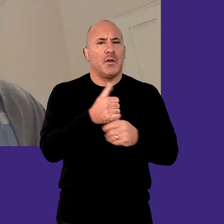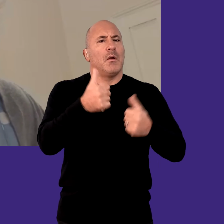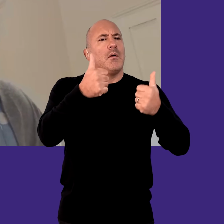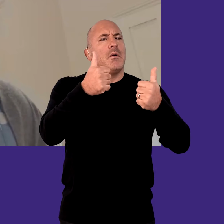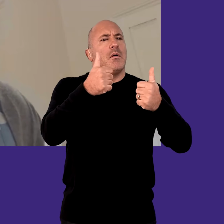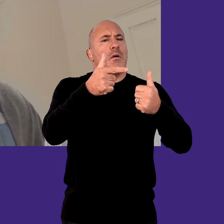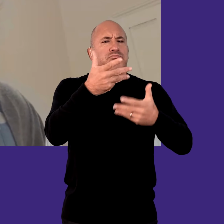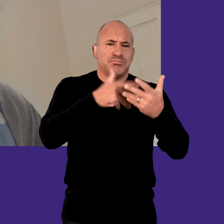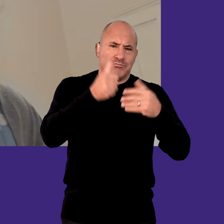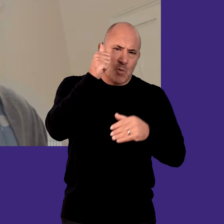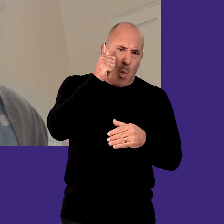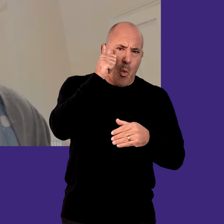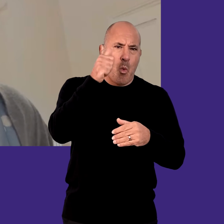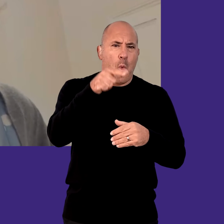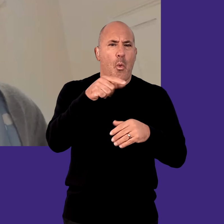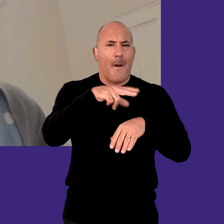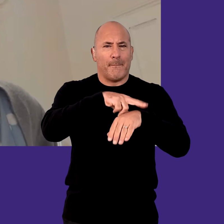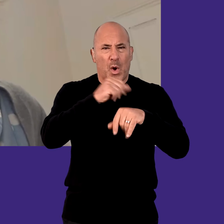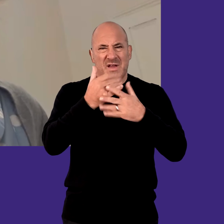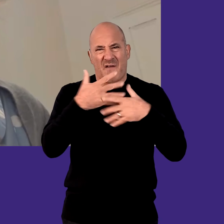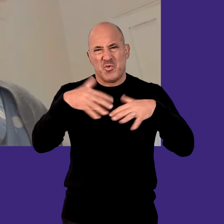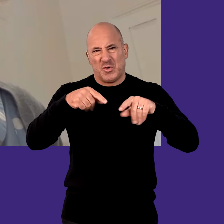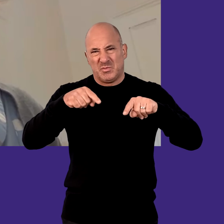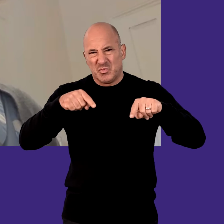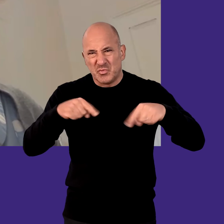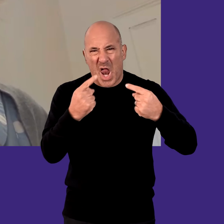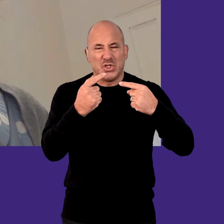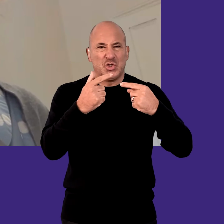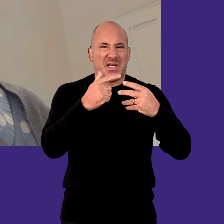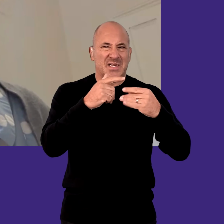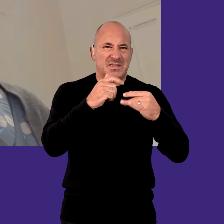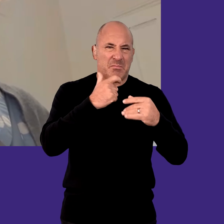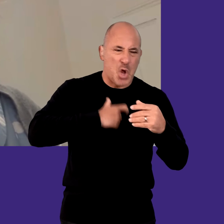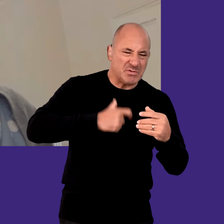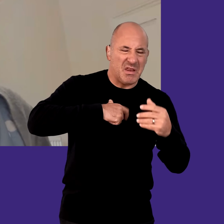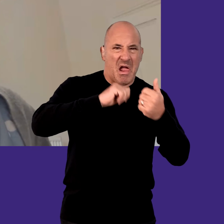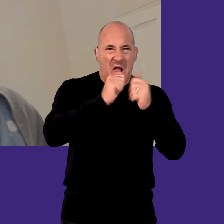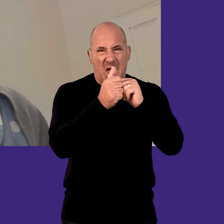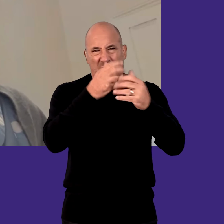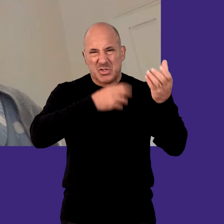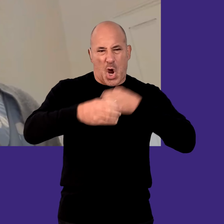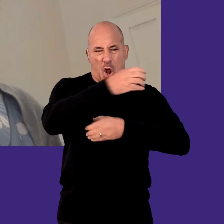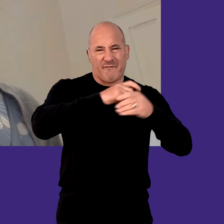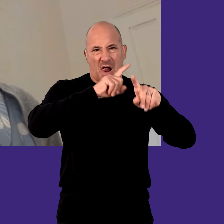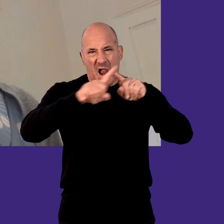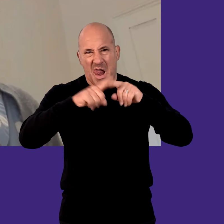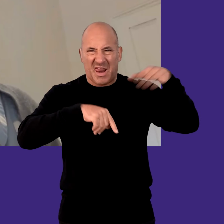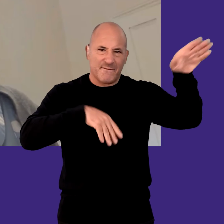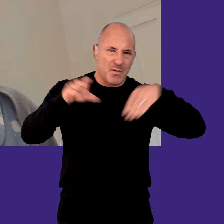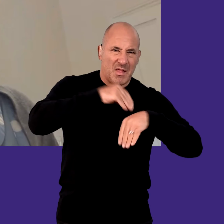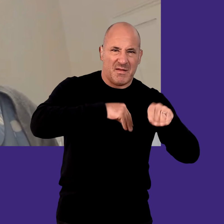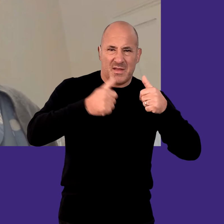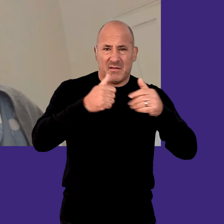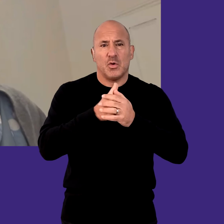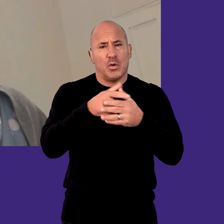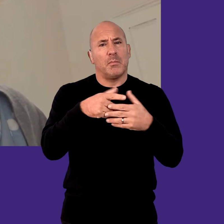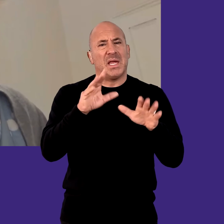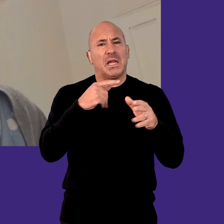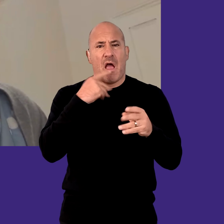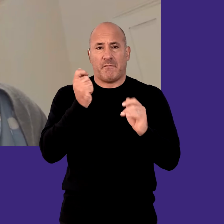We have a question. Thank you for acknowledging or highlighting the significant challenges related to the police